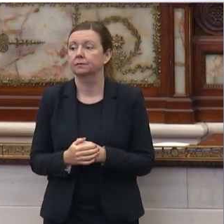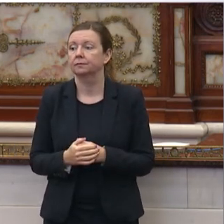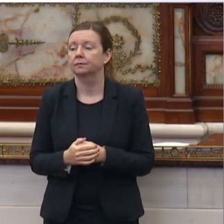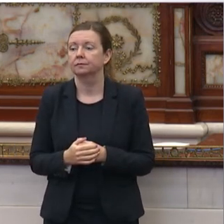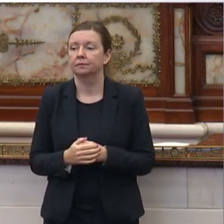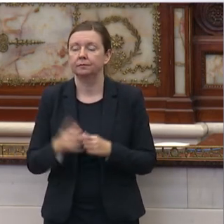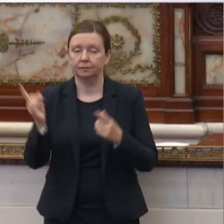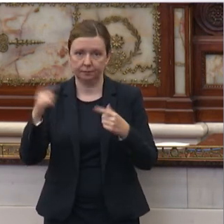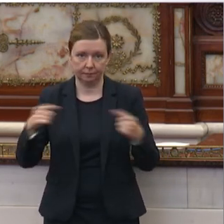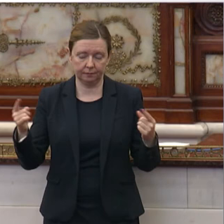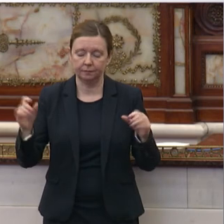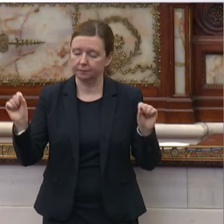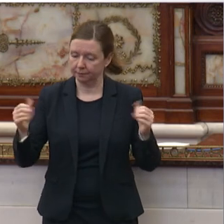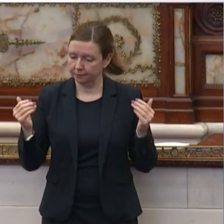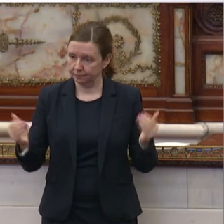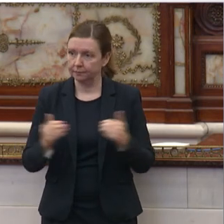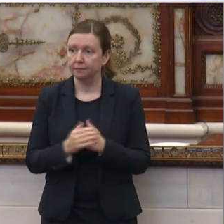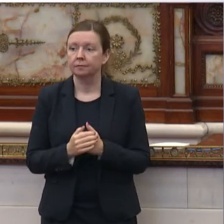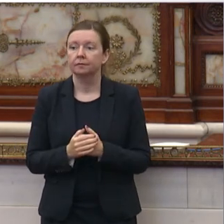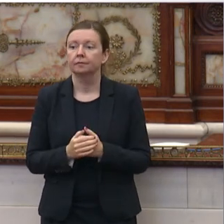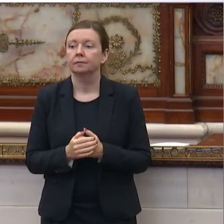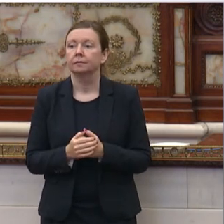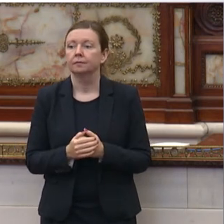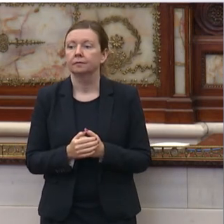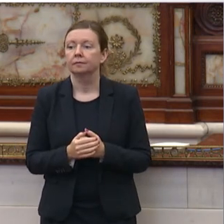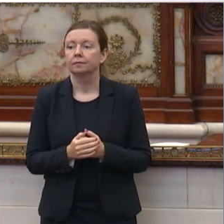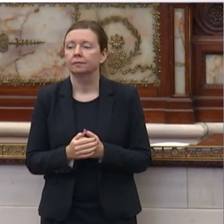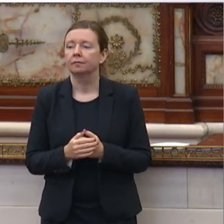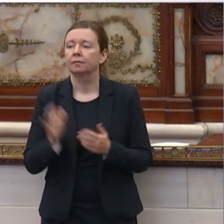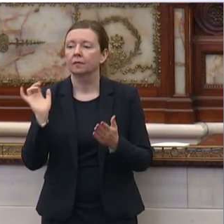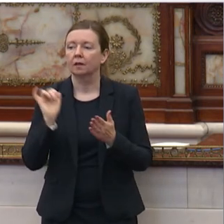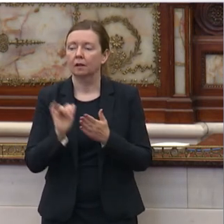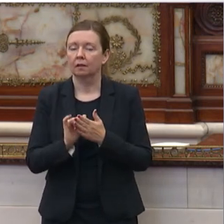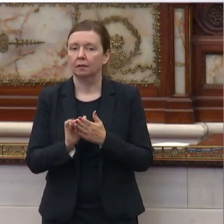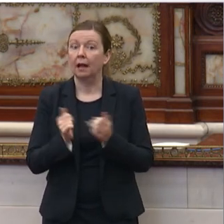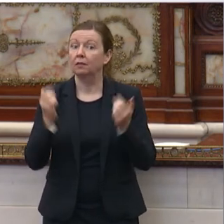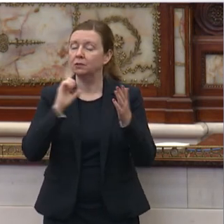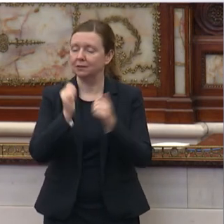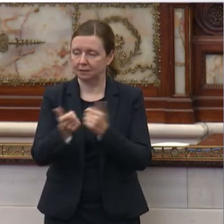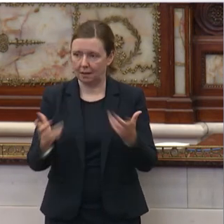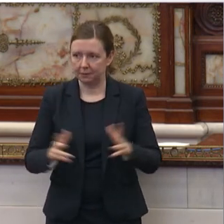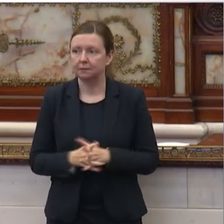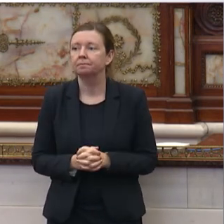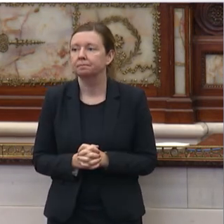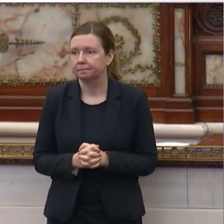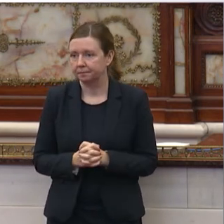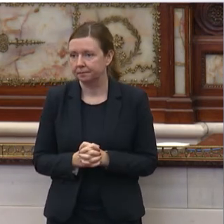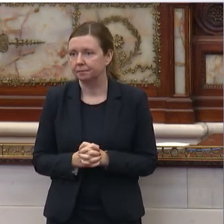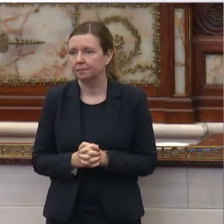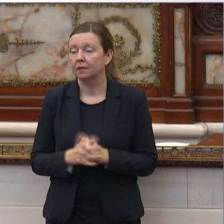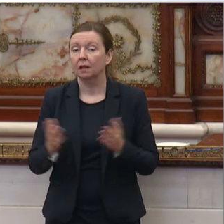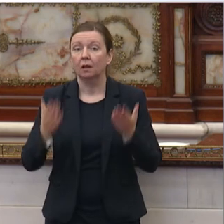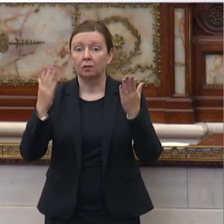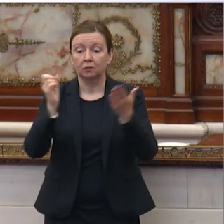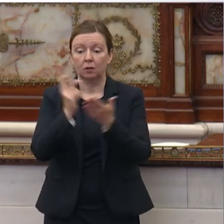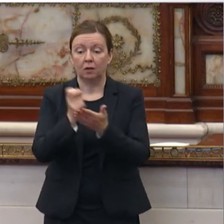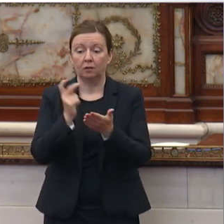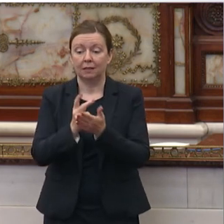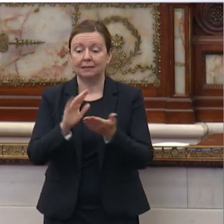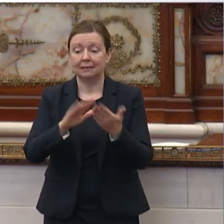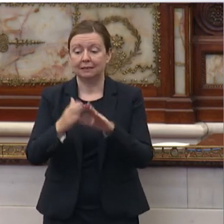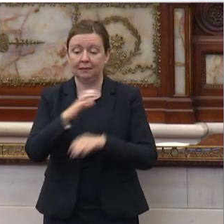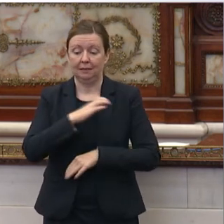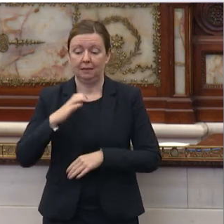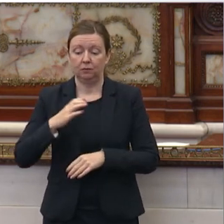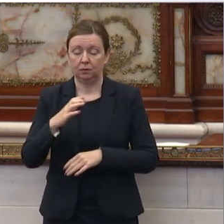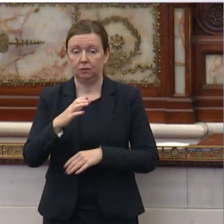Those opposed, ayes have it. And that resolution is adopted. And the resolution authorizing the City Council